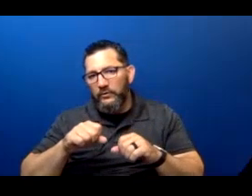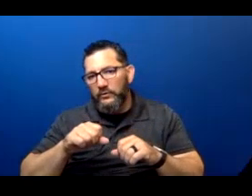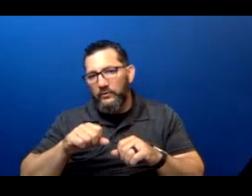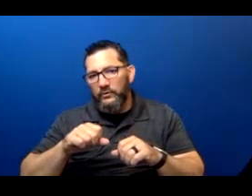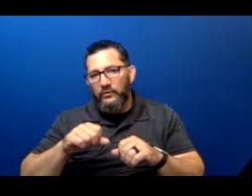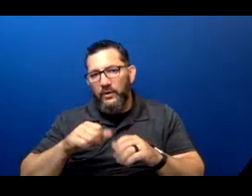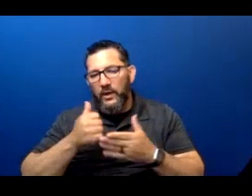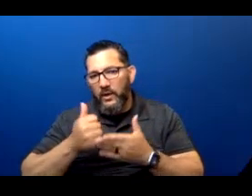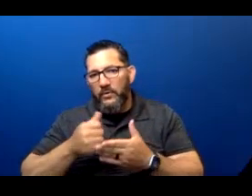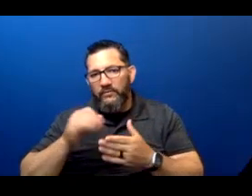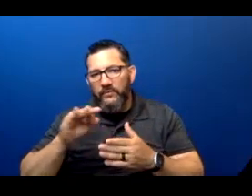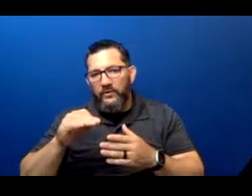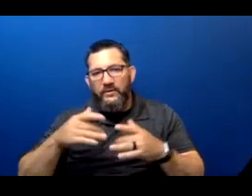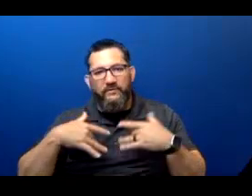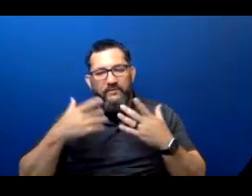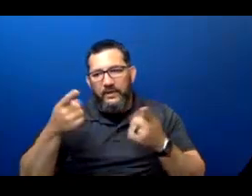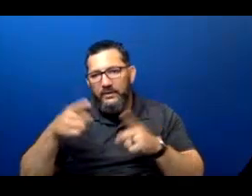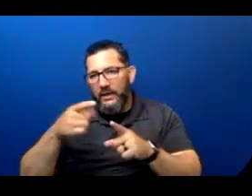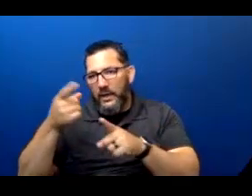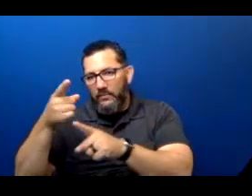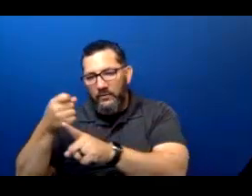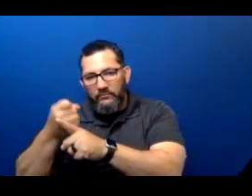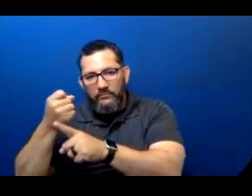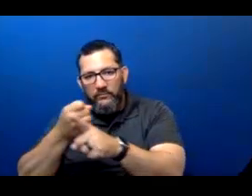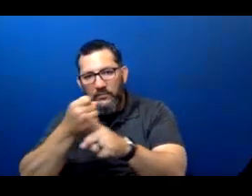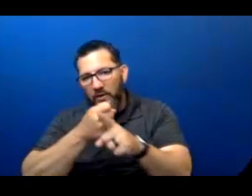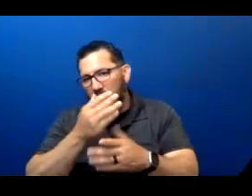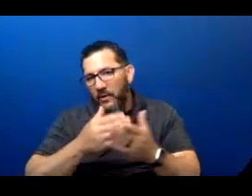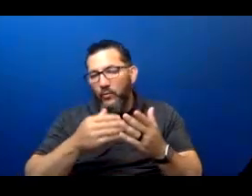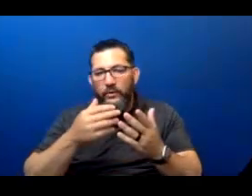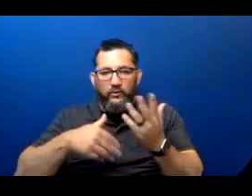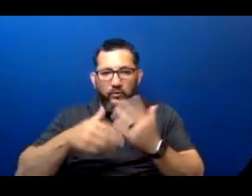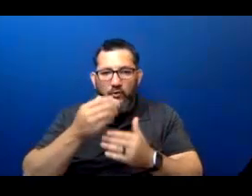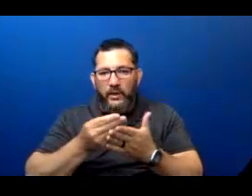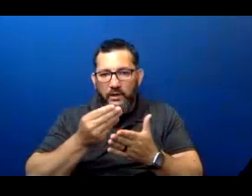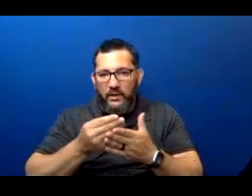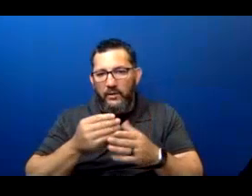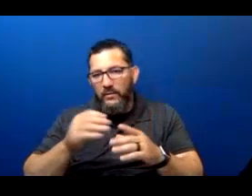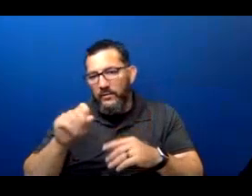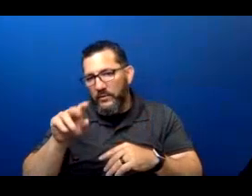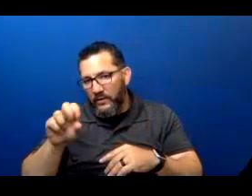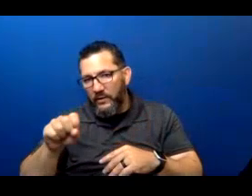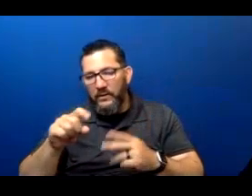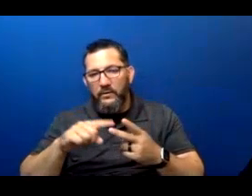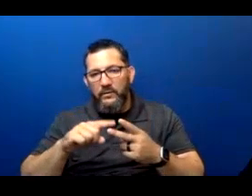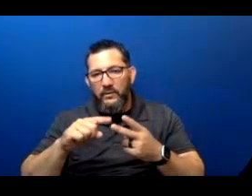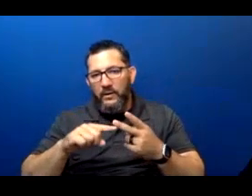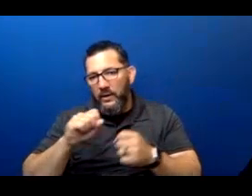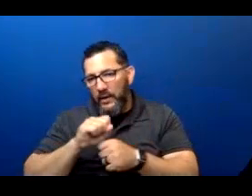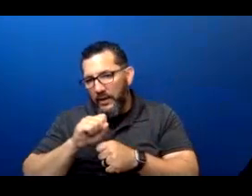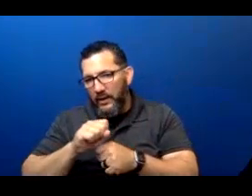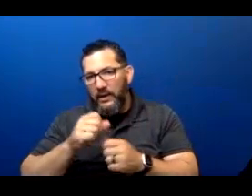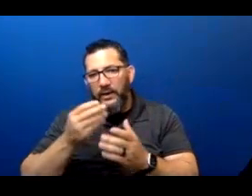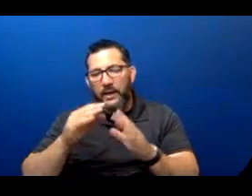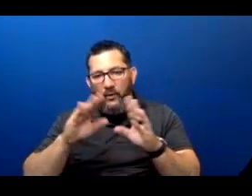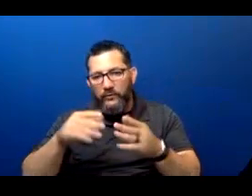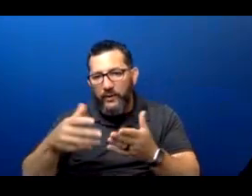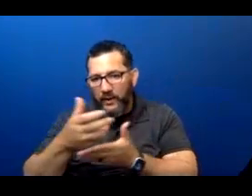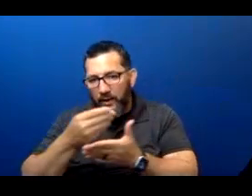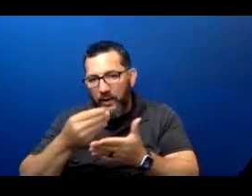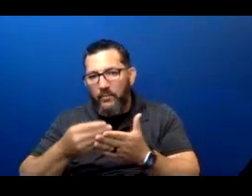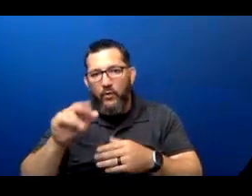of these factors are like socioeconomic status, including income, employment, education, household composition, race and